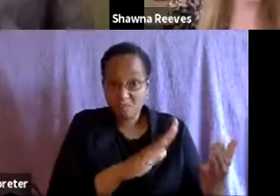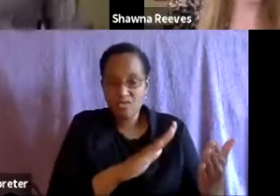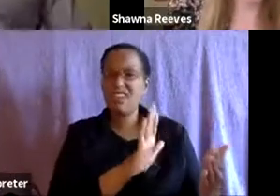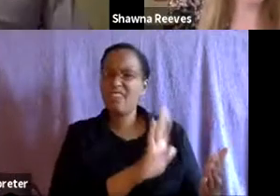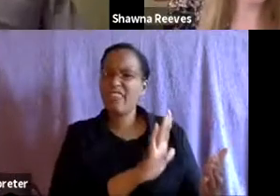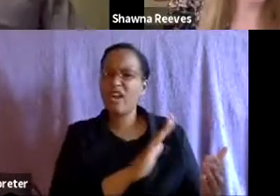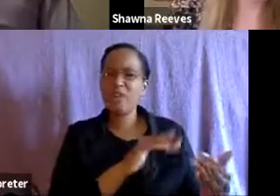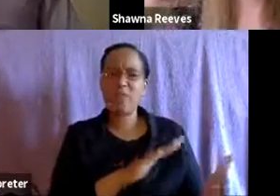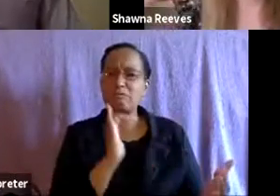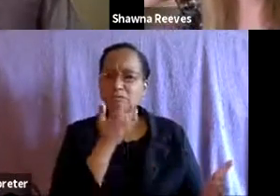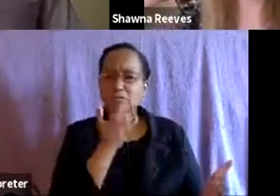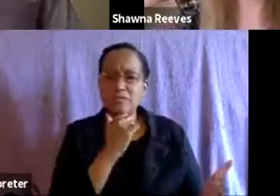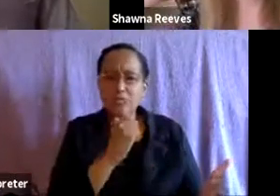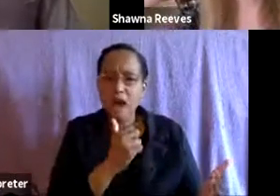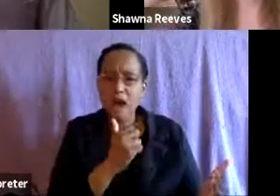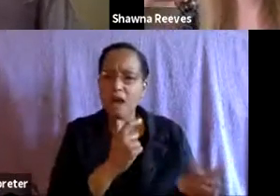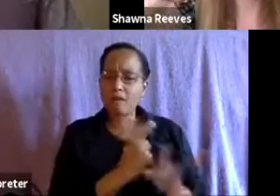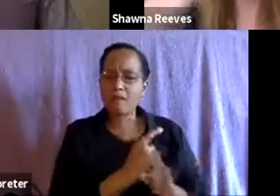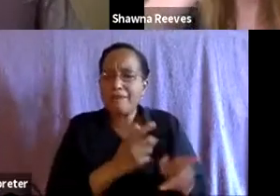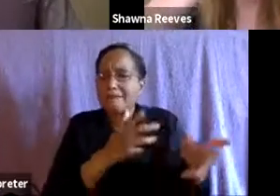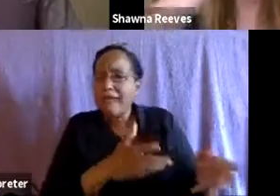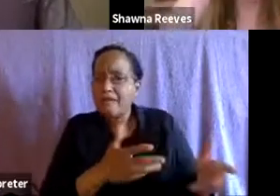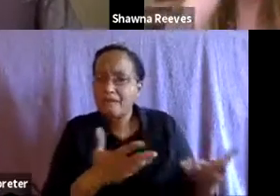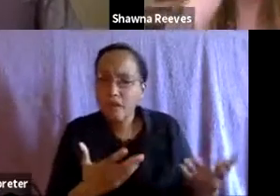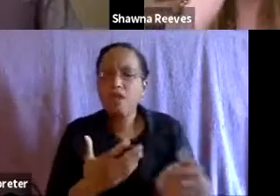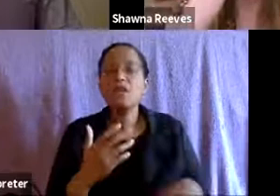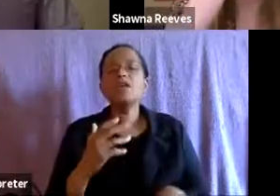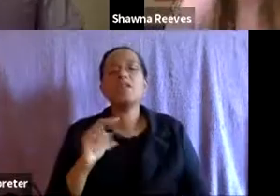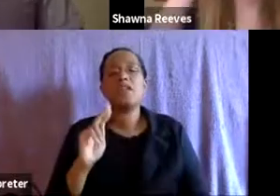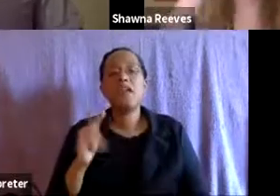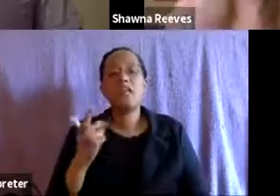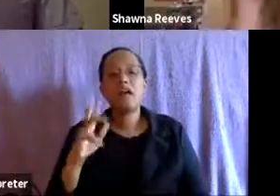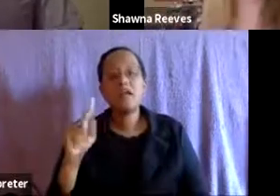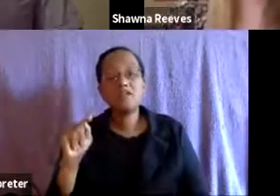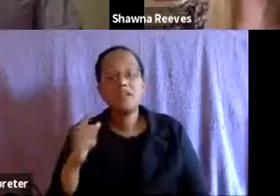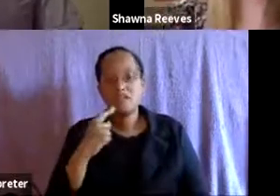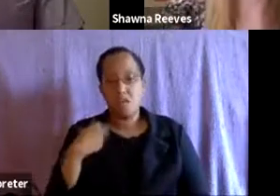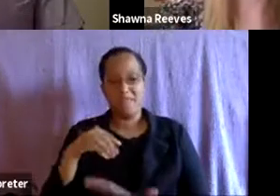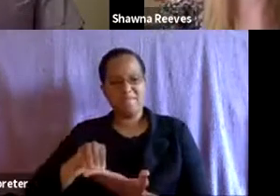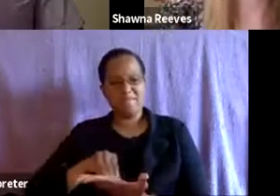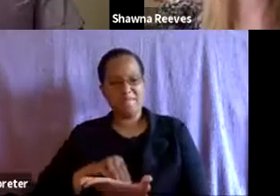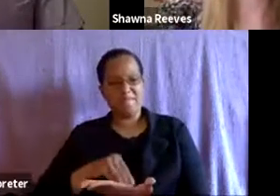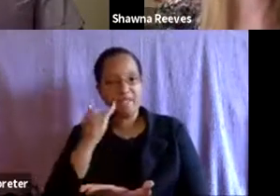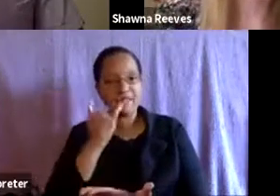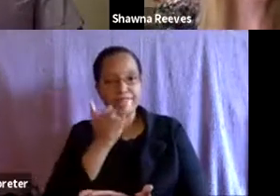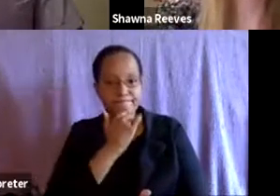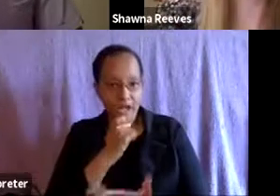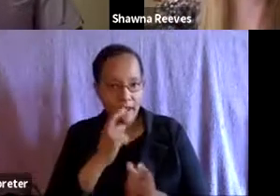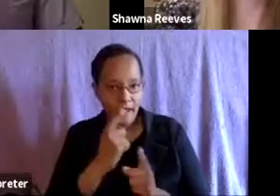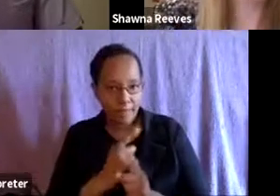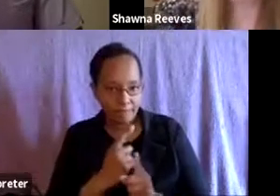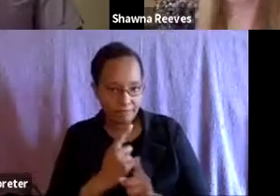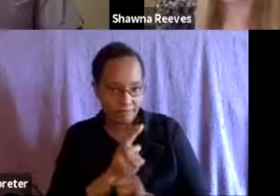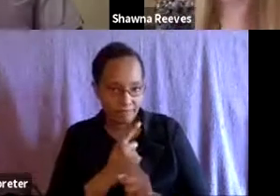sometimes discharge planning is neglectful and people are being sent back into the community